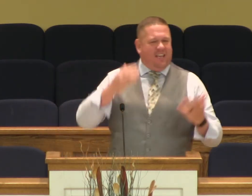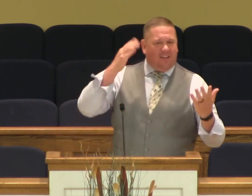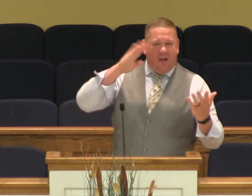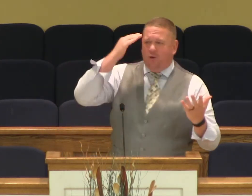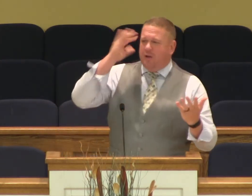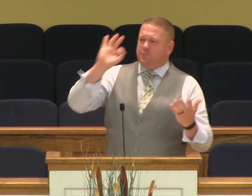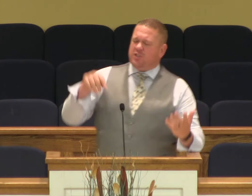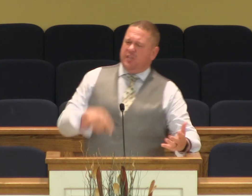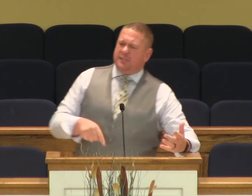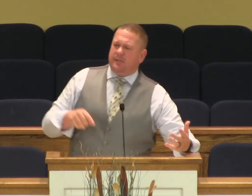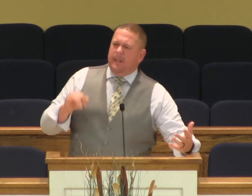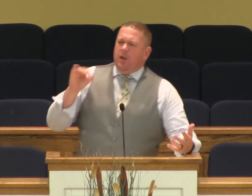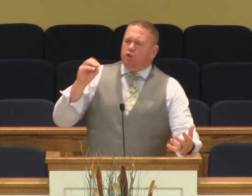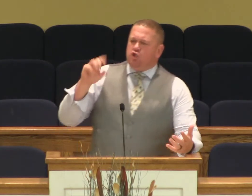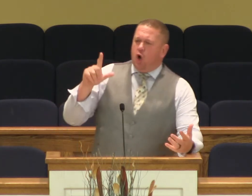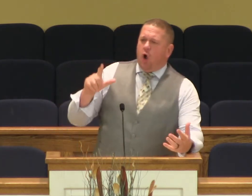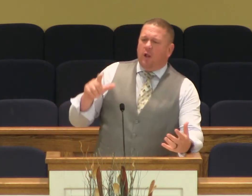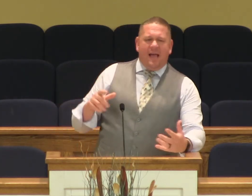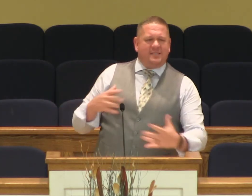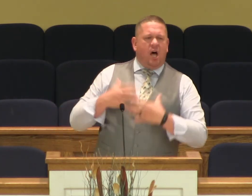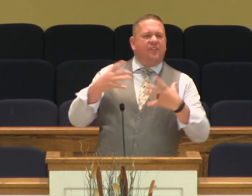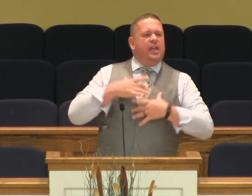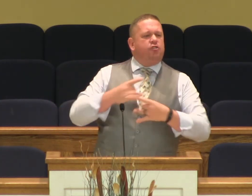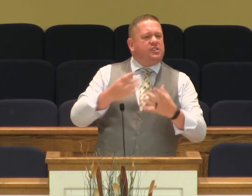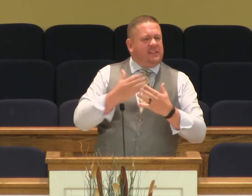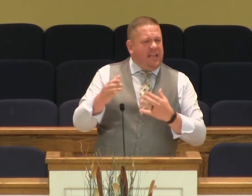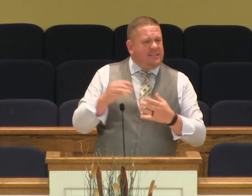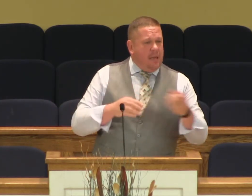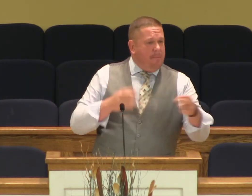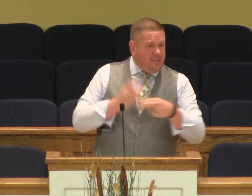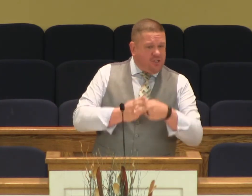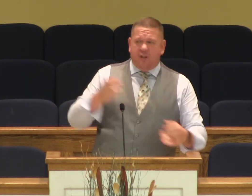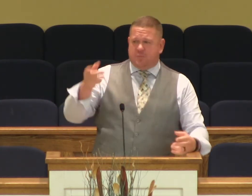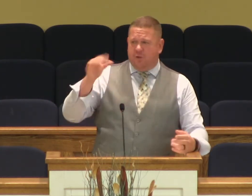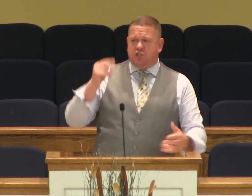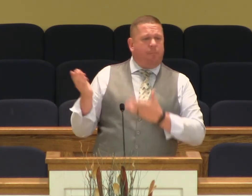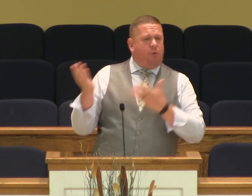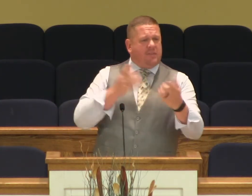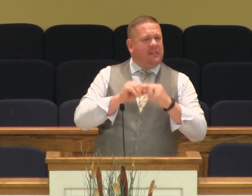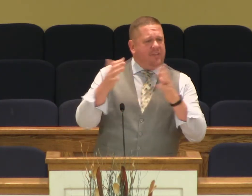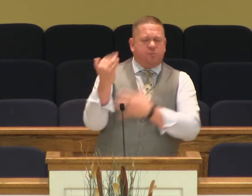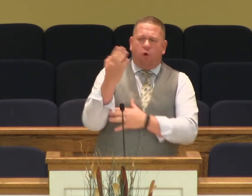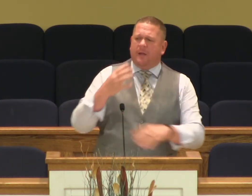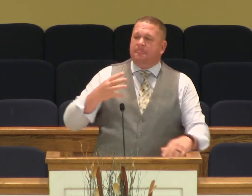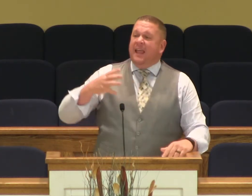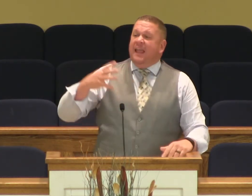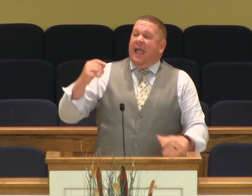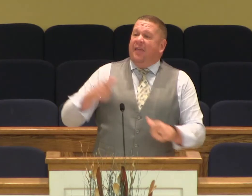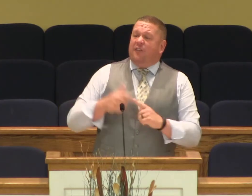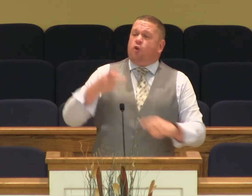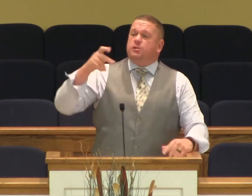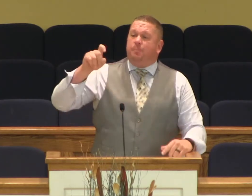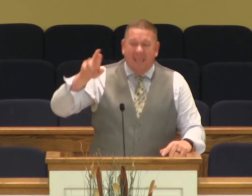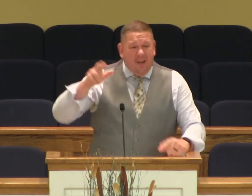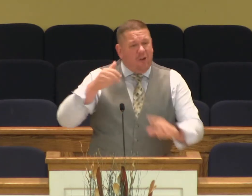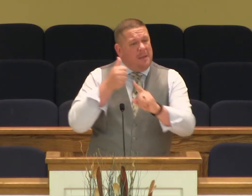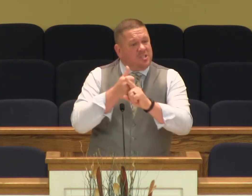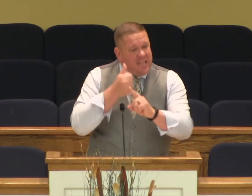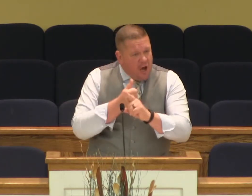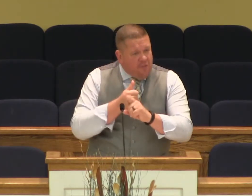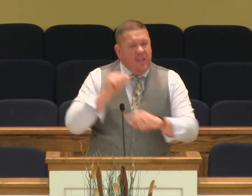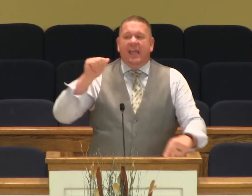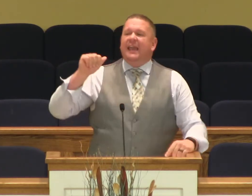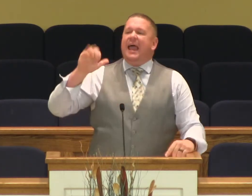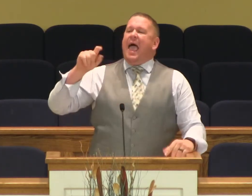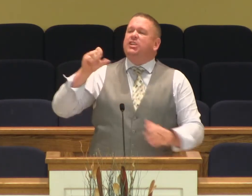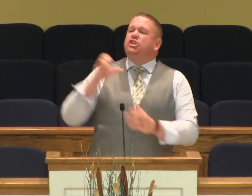interesting. God knew I was preaching this. And Joel has a lot of interesting things mentioned in there, as Brother John brought to light this morning. And then, of course, Peter